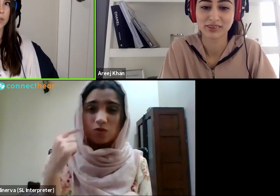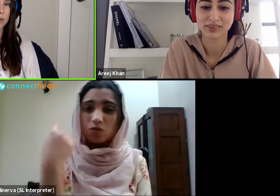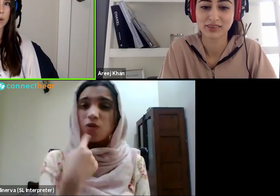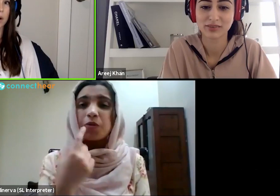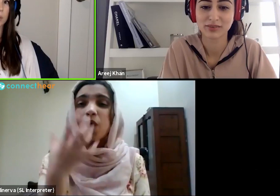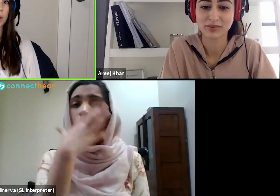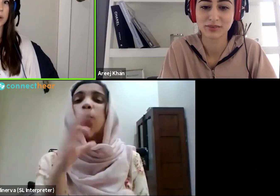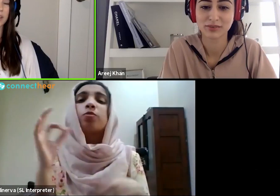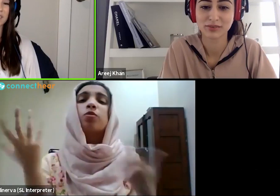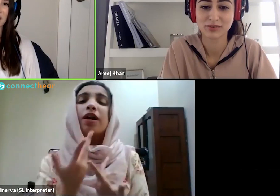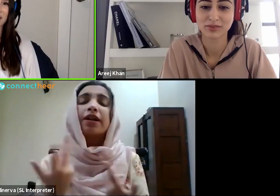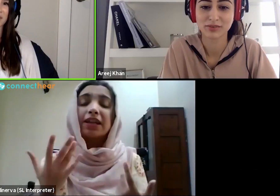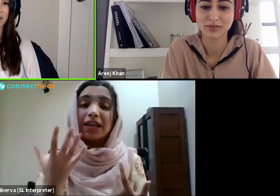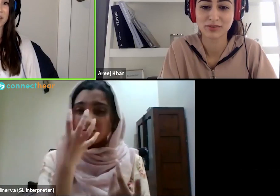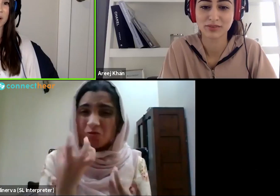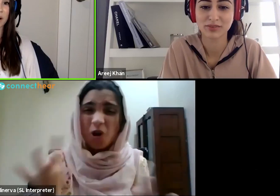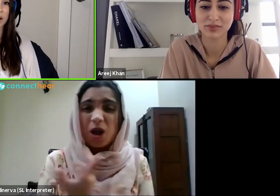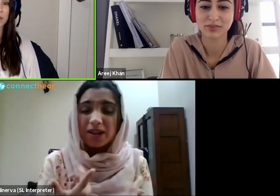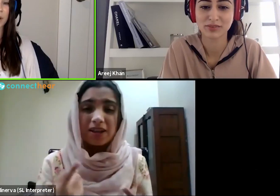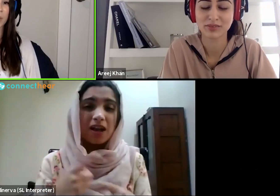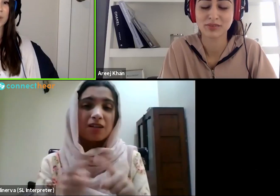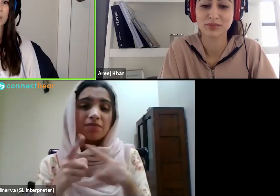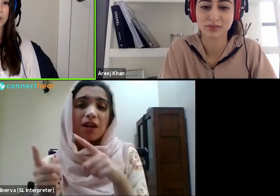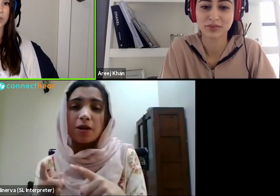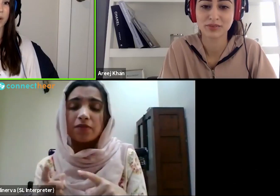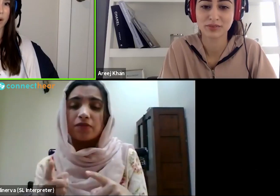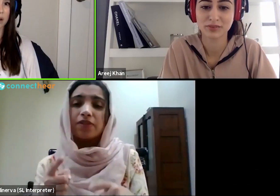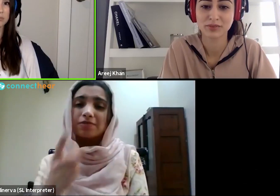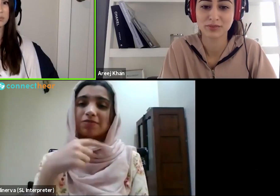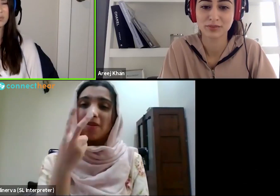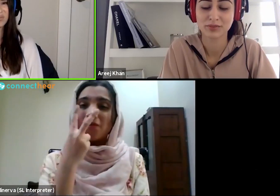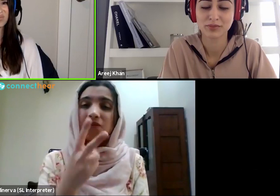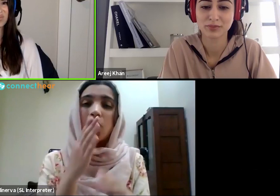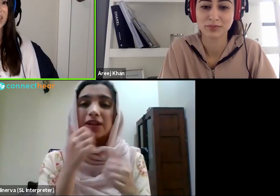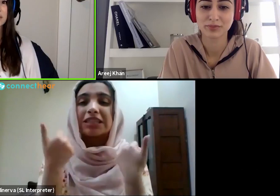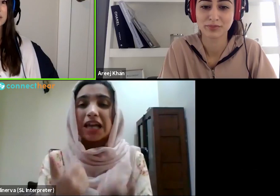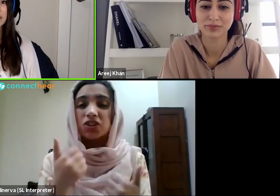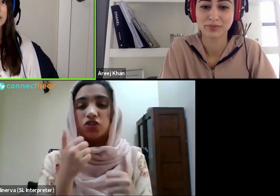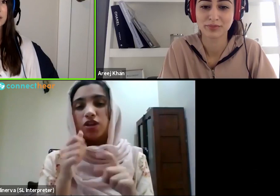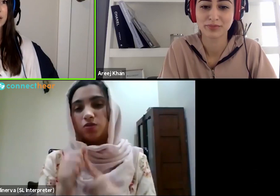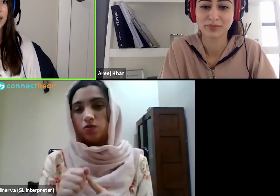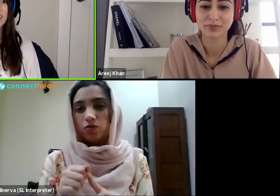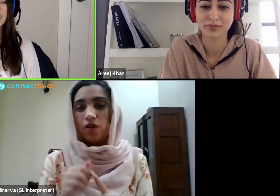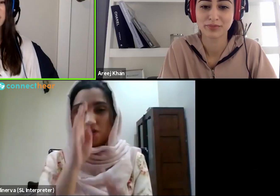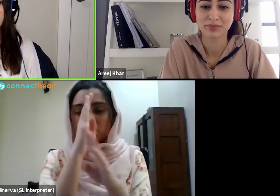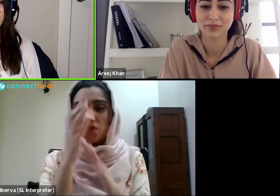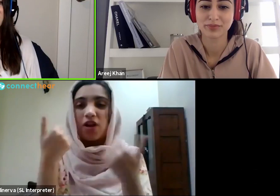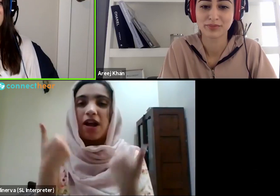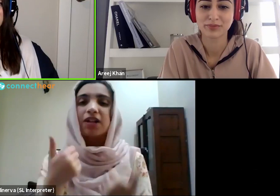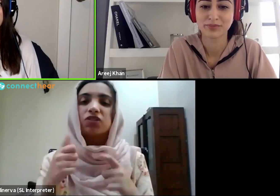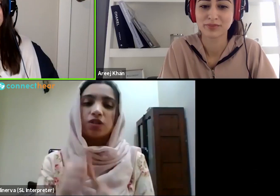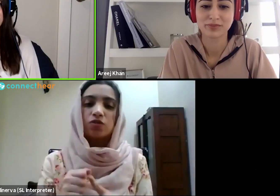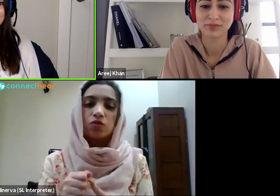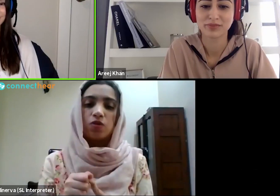disability is ugly at all, but it's challenging and it's hard, and if they're not willing to work through the hard, then I just don't think they're worth